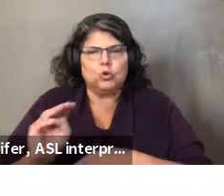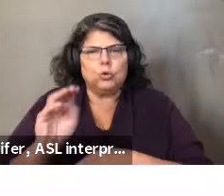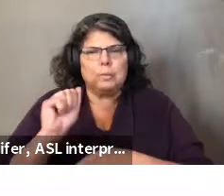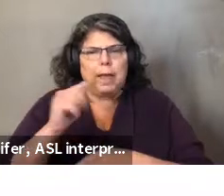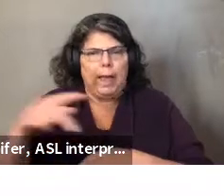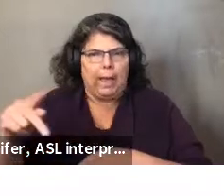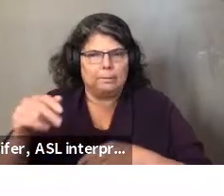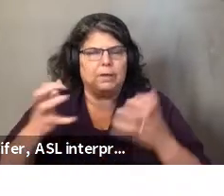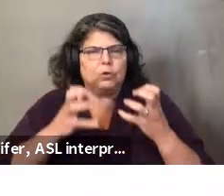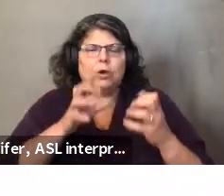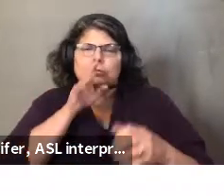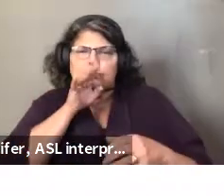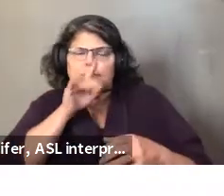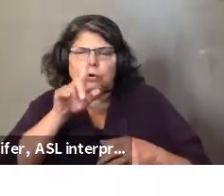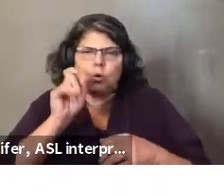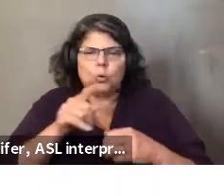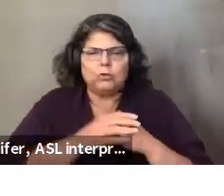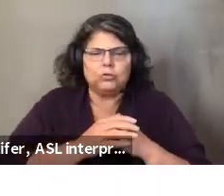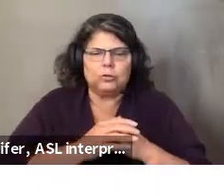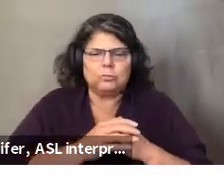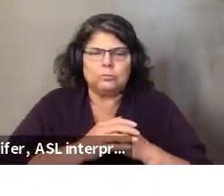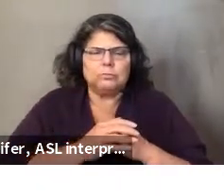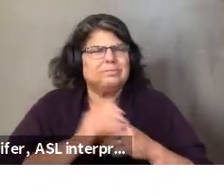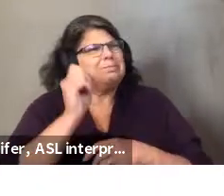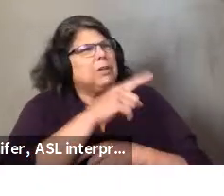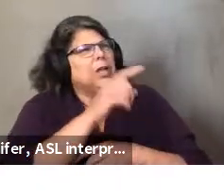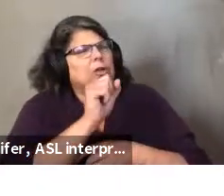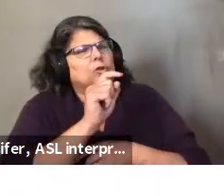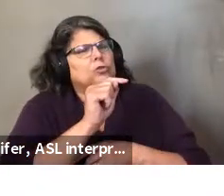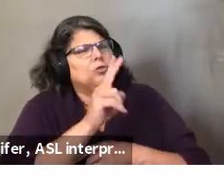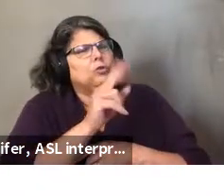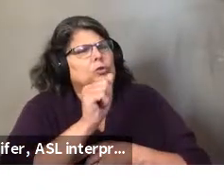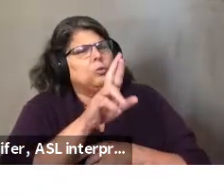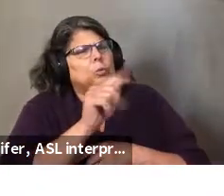by voice. Yeah, Stuart, can we actually